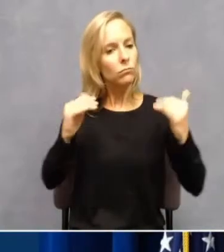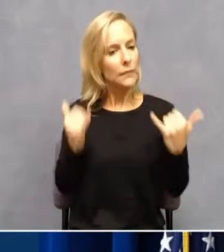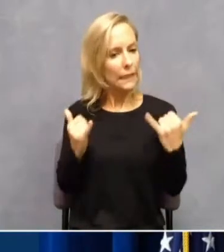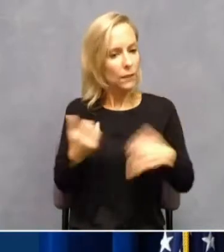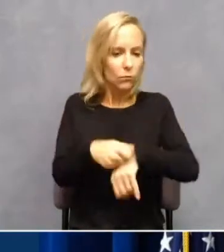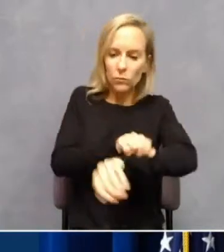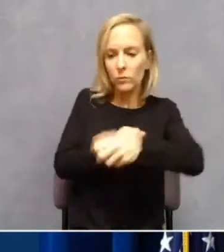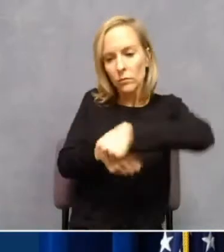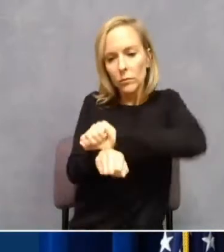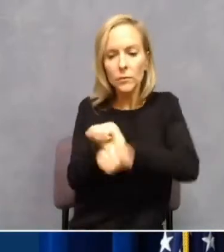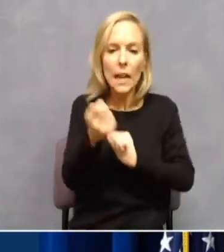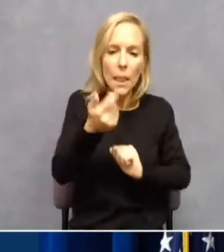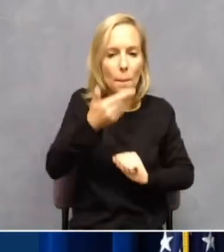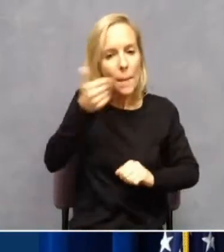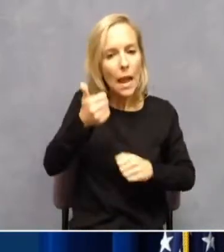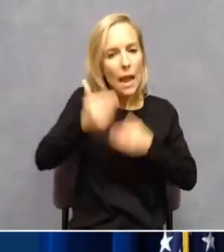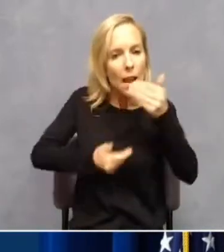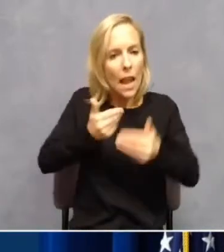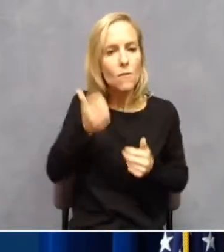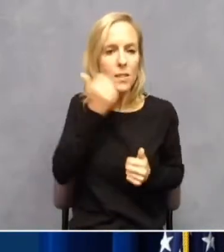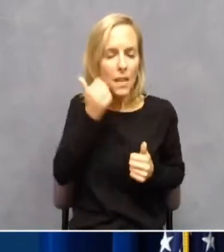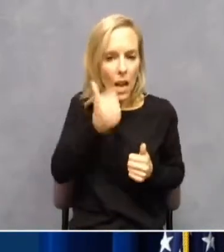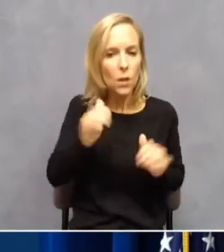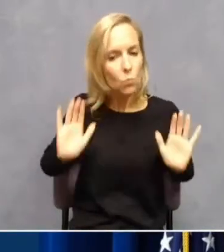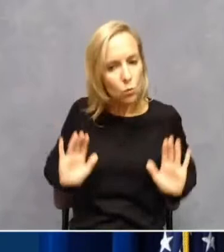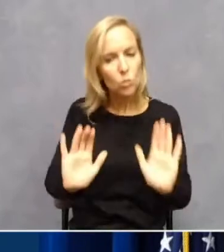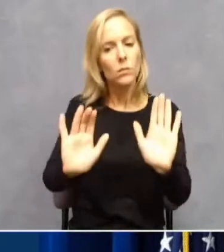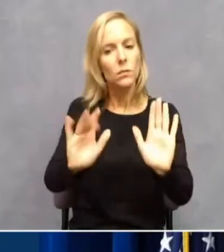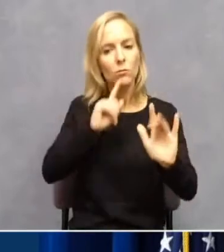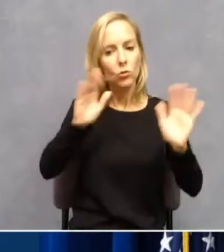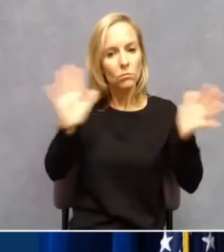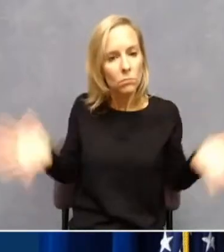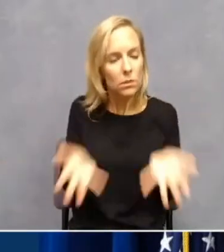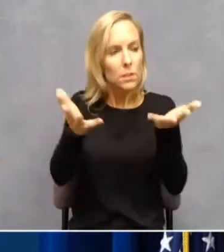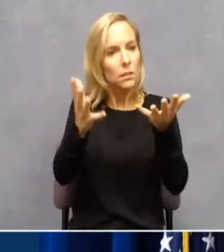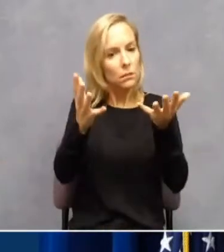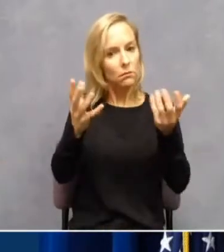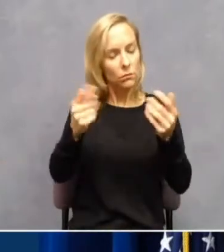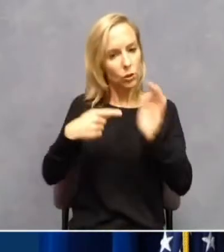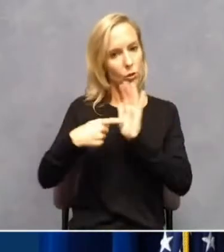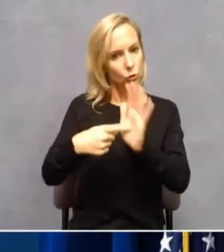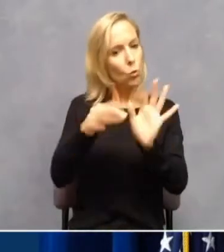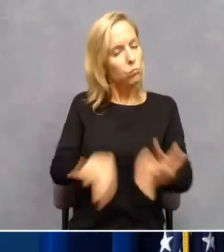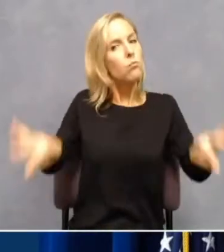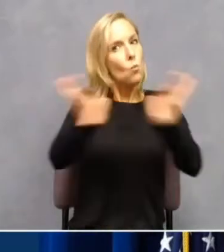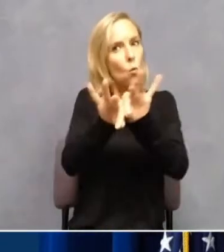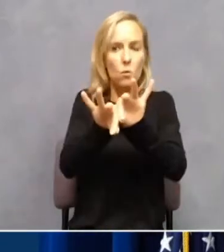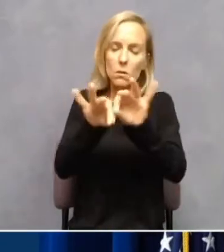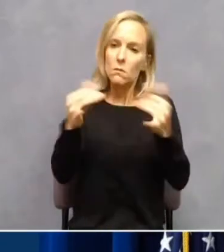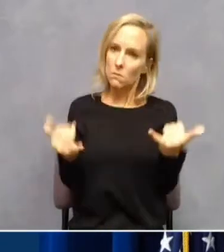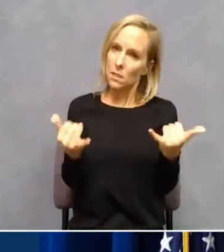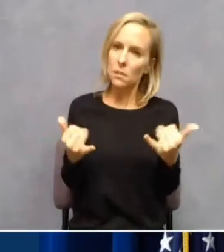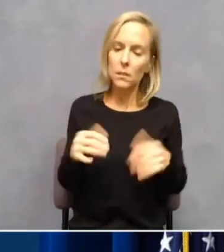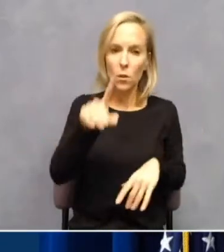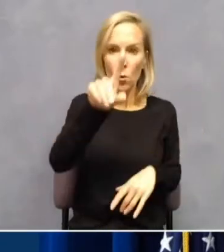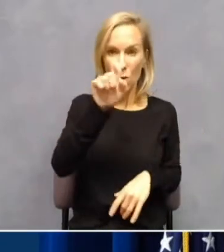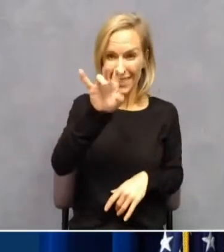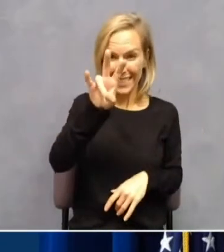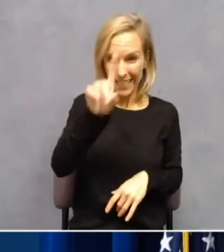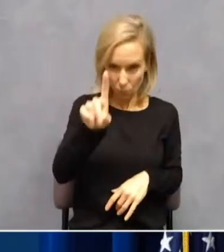day. Let's push the complacency out. Let's get the urgency back in. 171 of